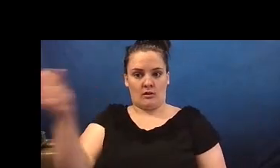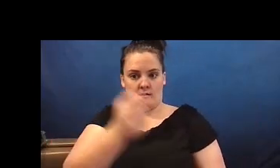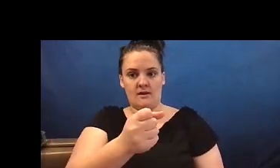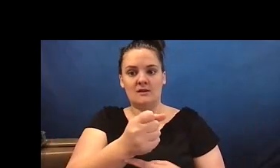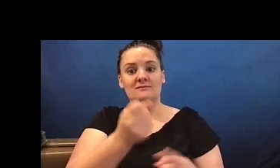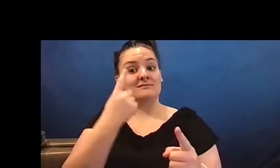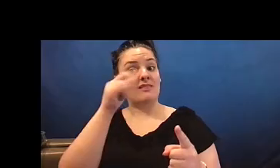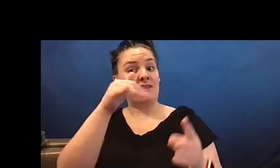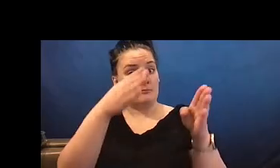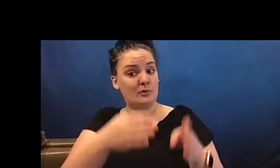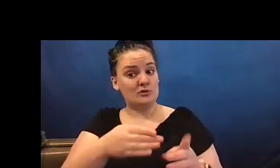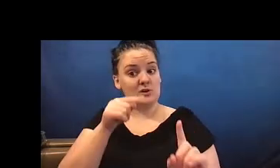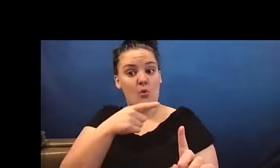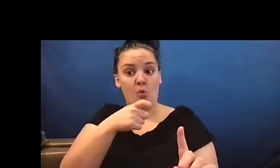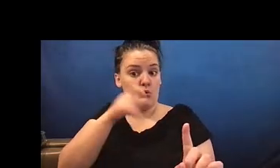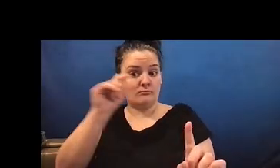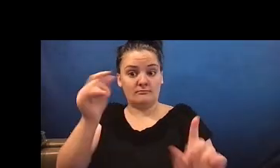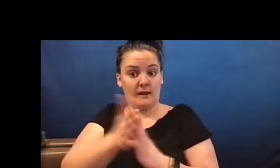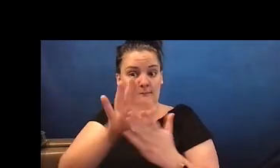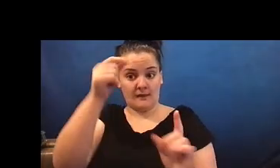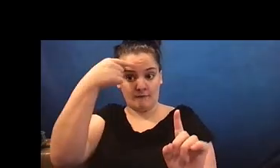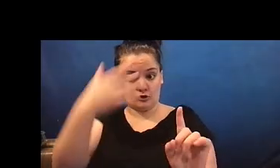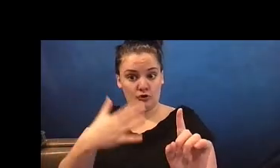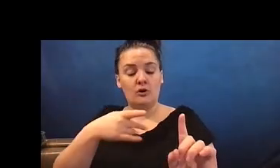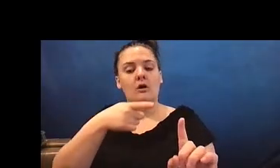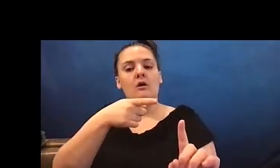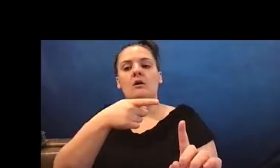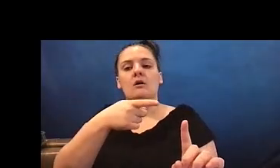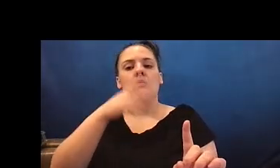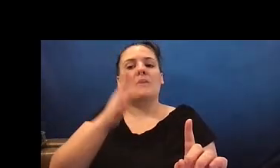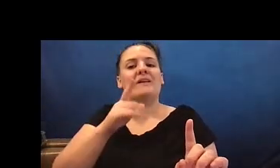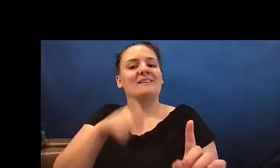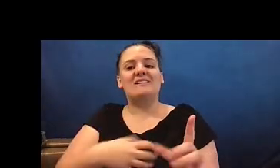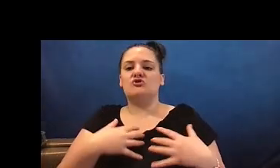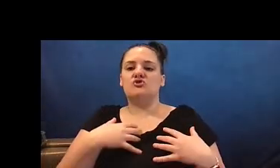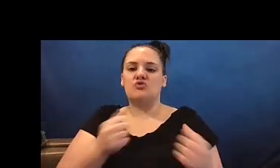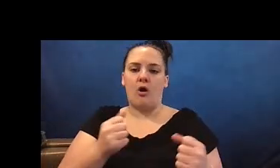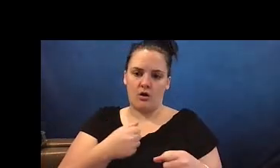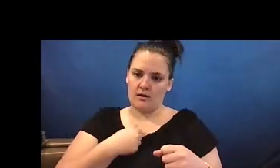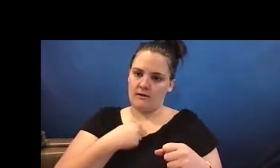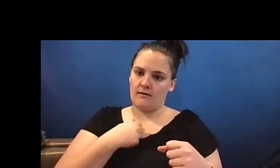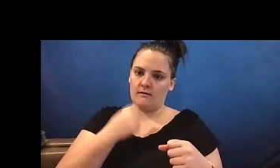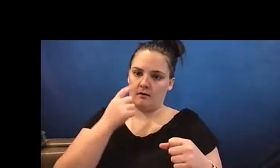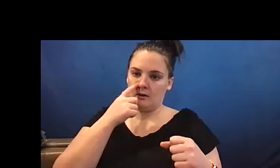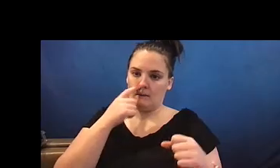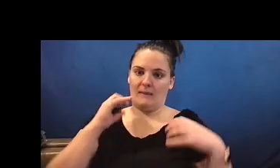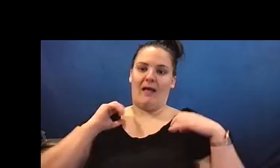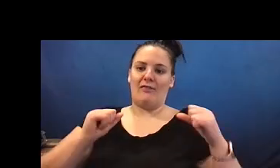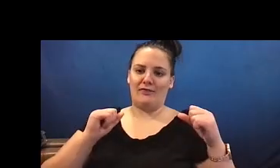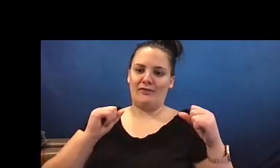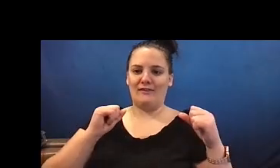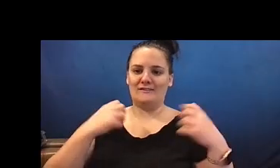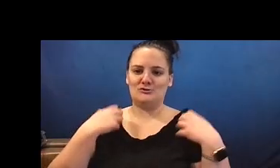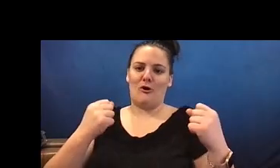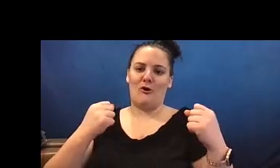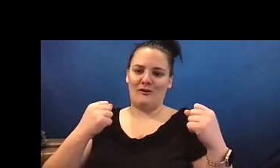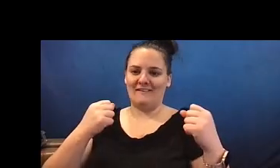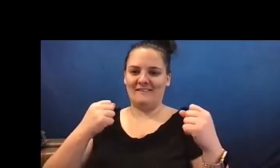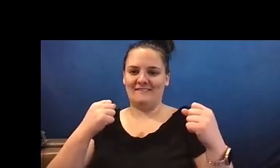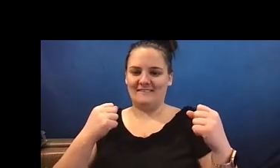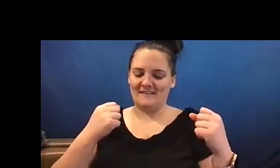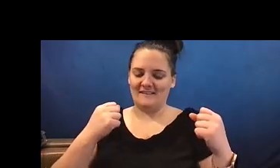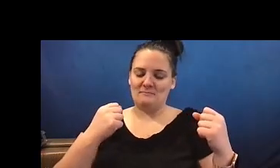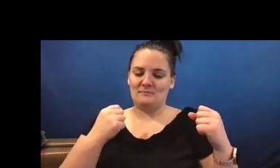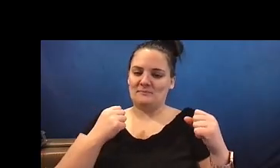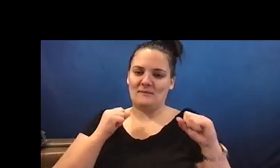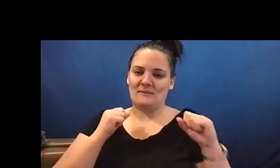That person will need, I think, a really strong health policy. And it's funny because health policy is so complicated. I